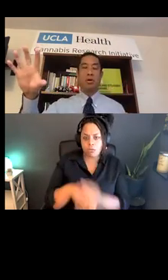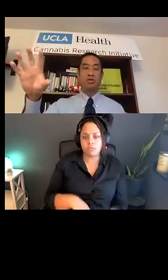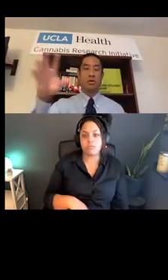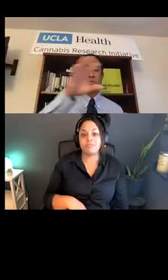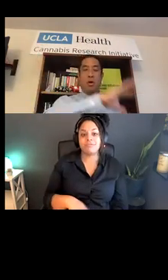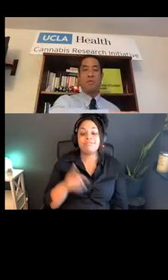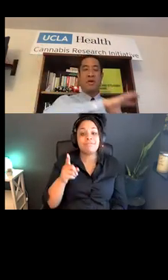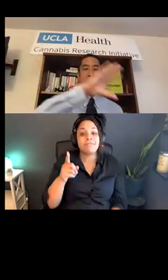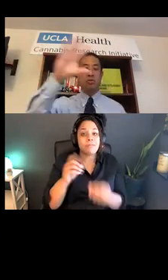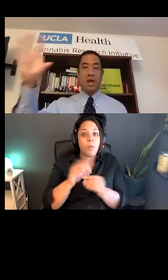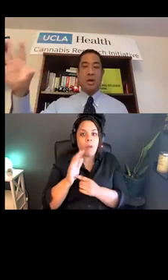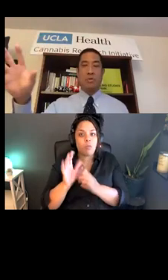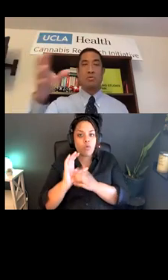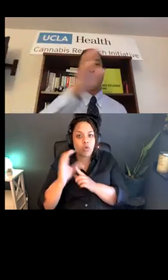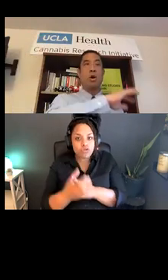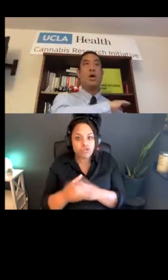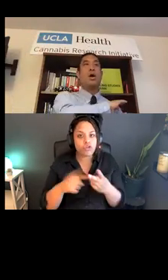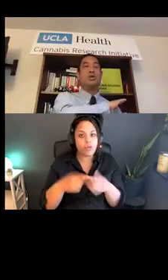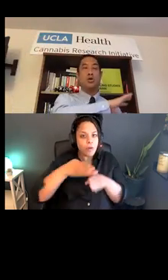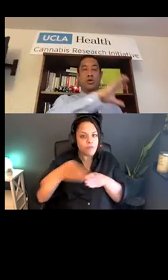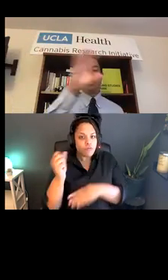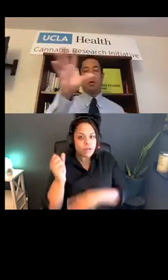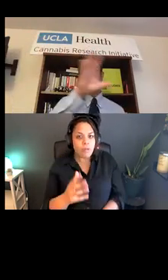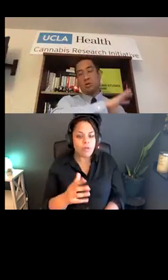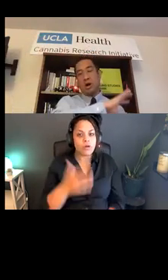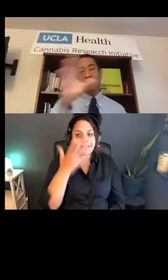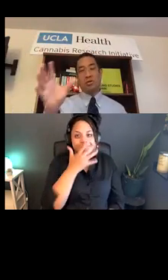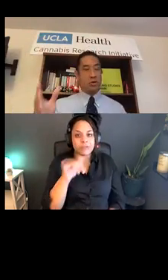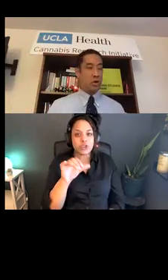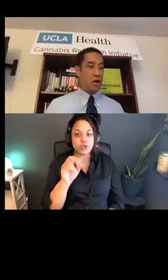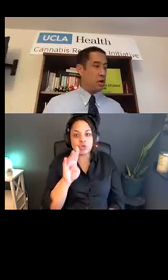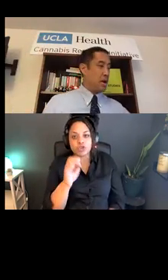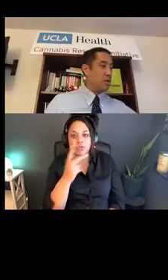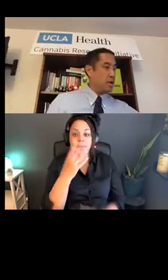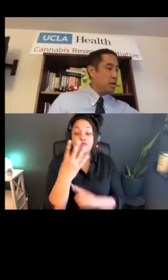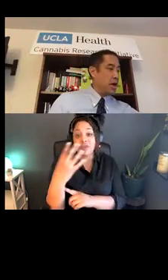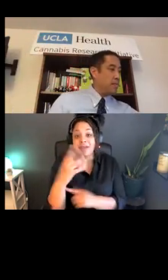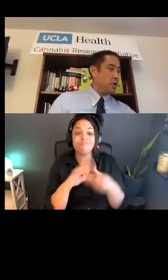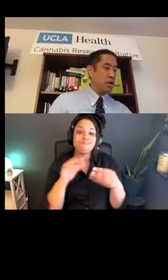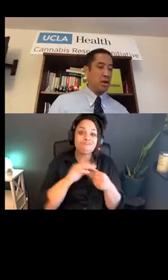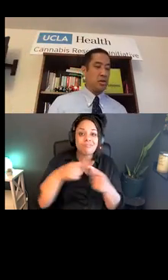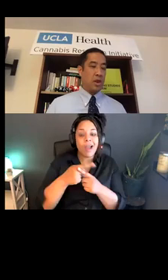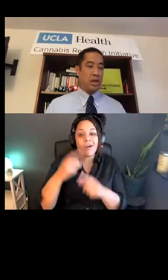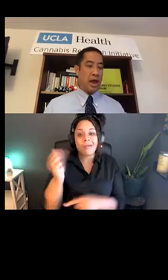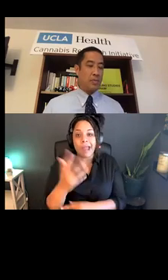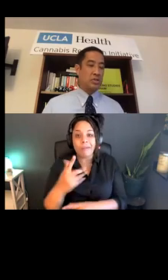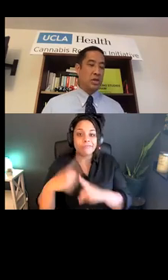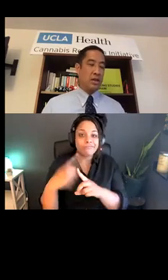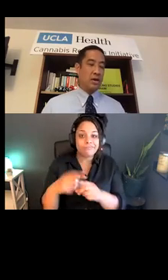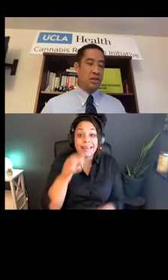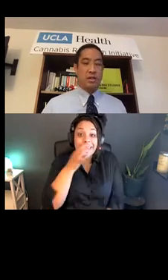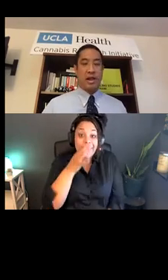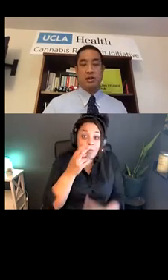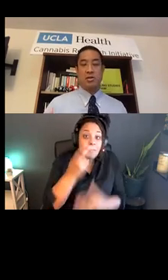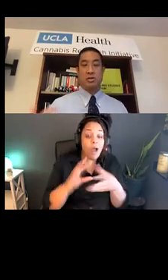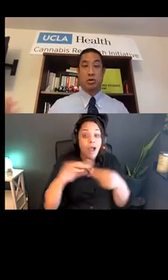popular culture, more professional gamblers, more YouTubers and live streamers talking about gambling and cannabis together,